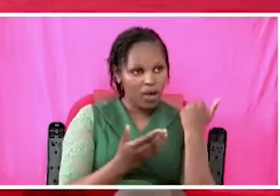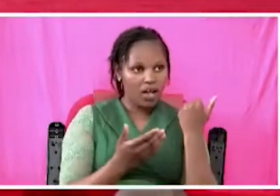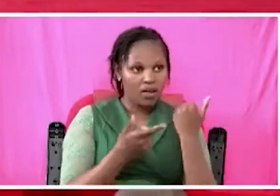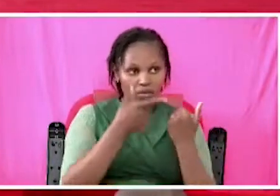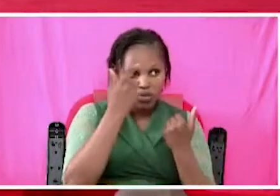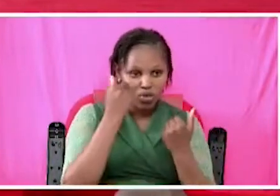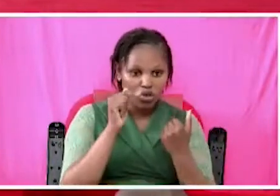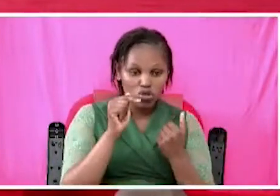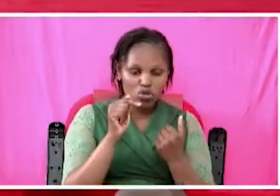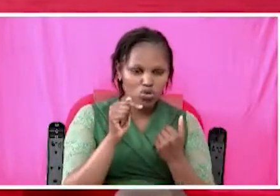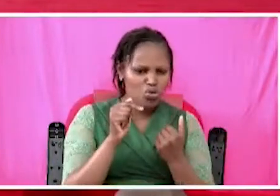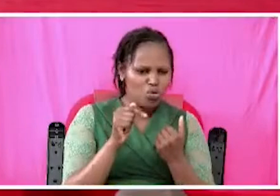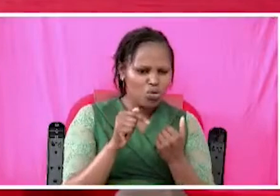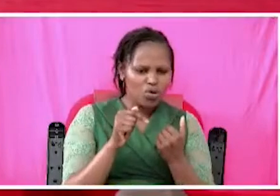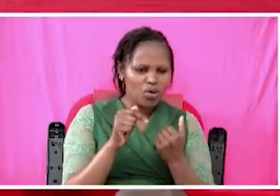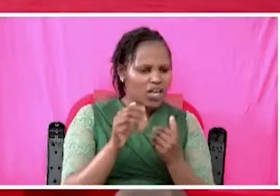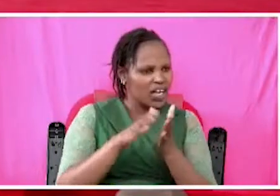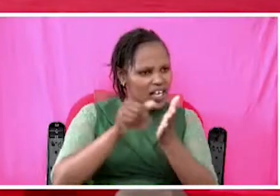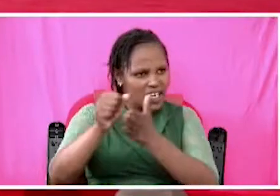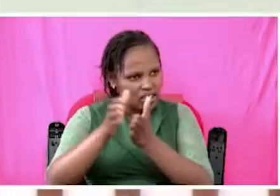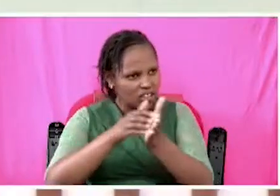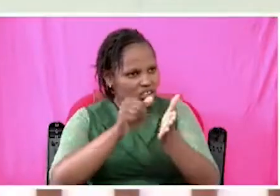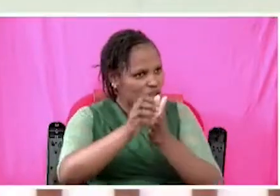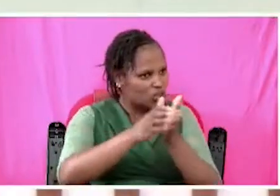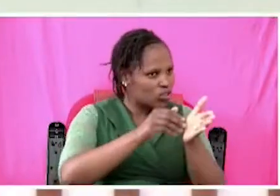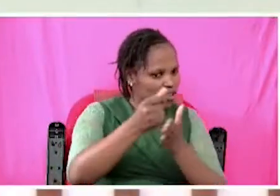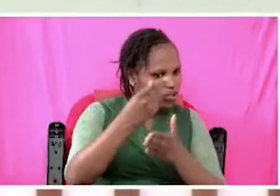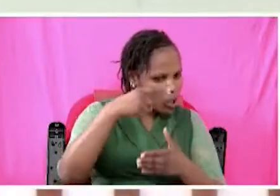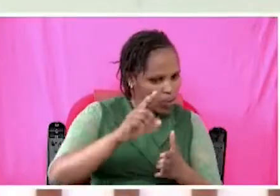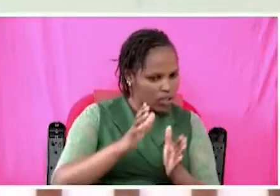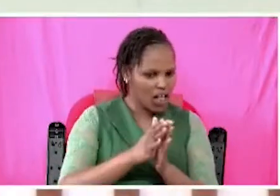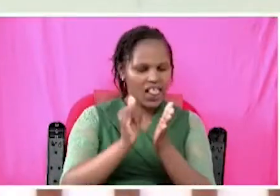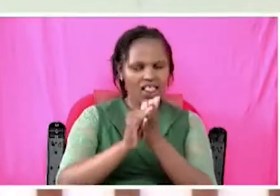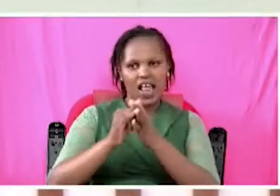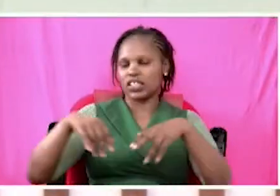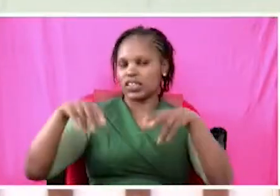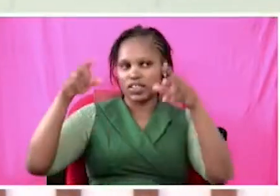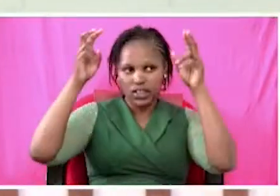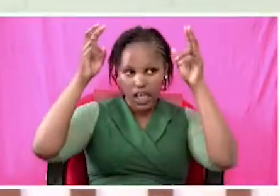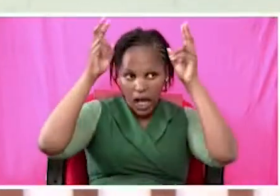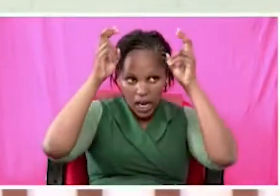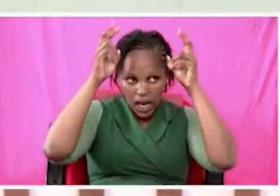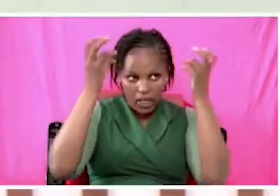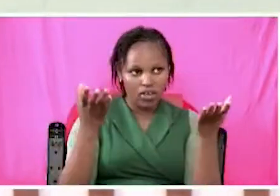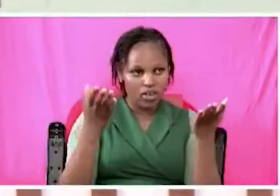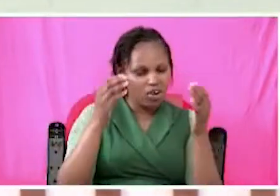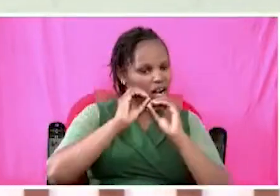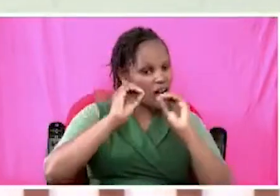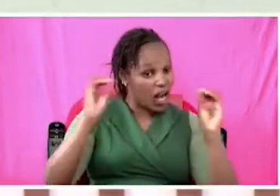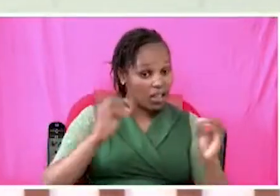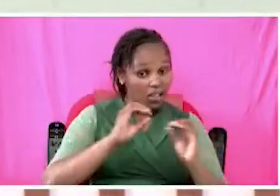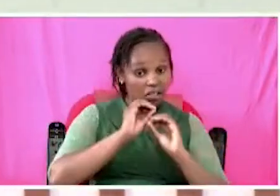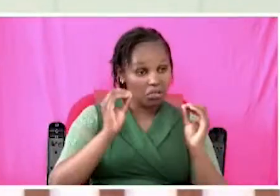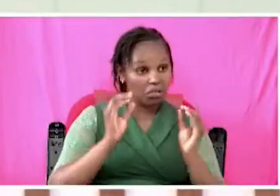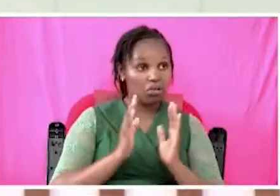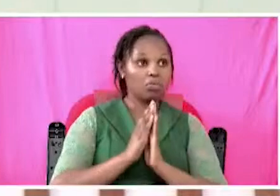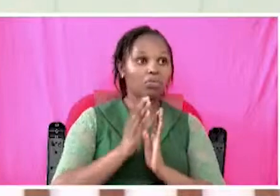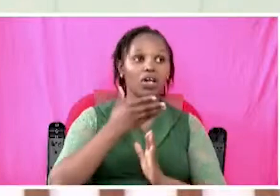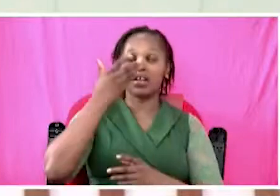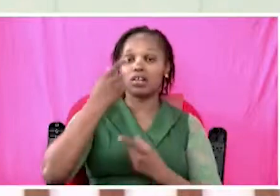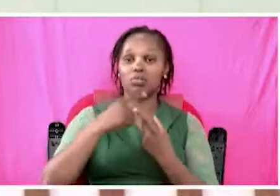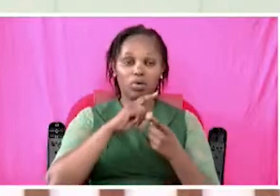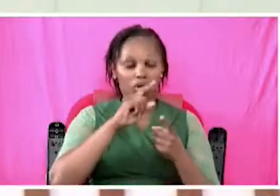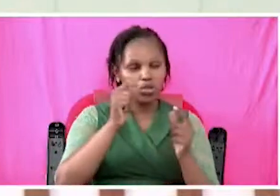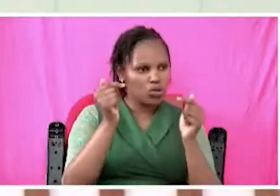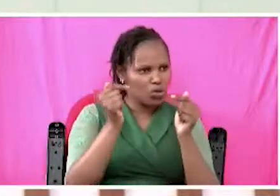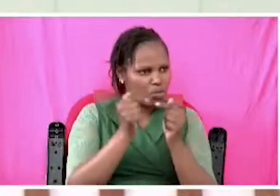torture yourselves and yet it's an idol. There's nothing, no prayer will be answered and yet you are going through great depths of